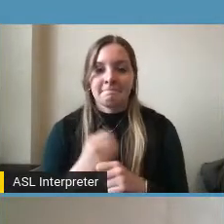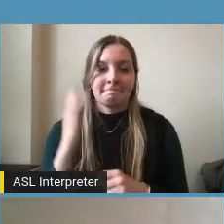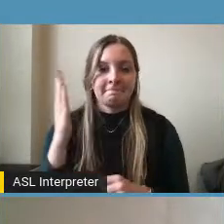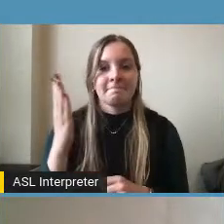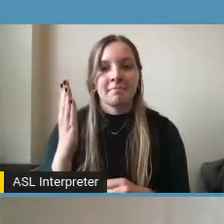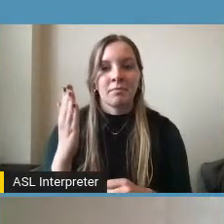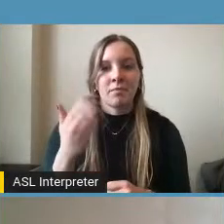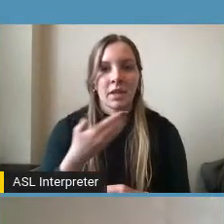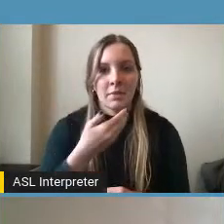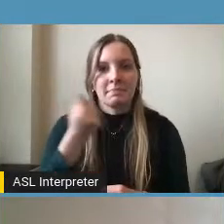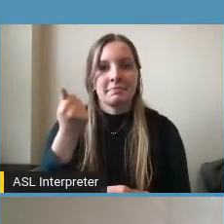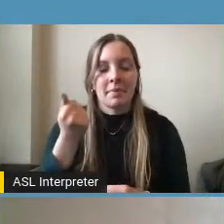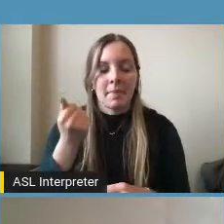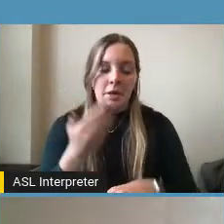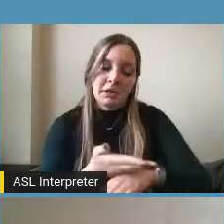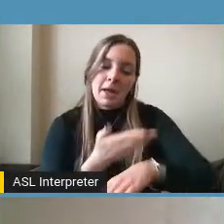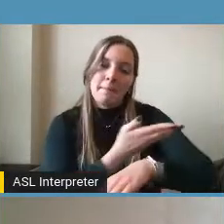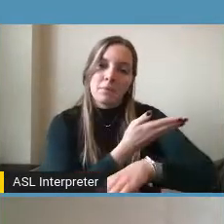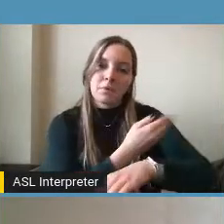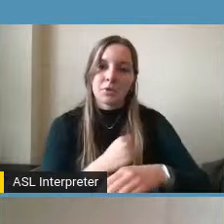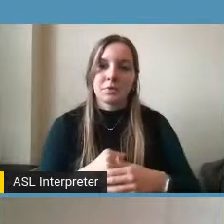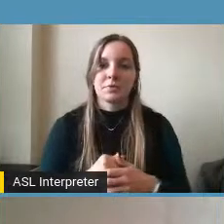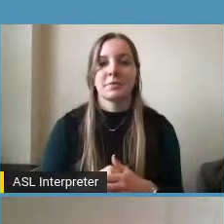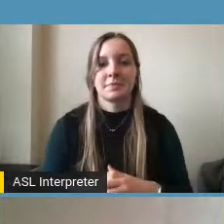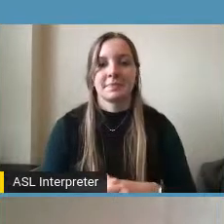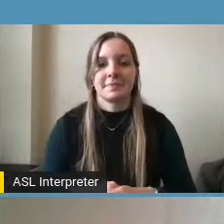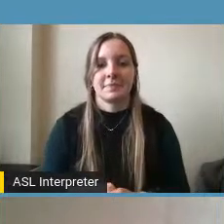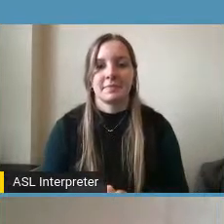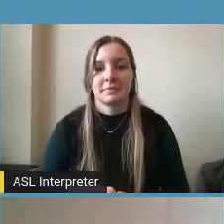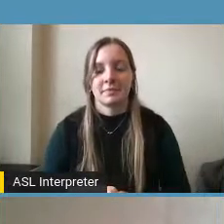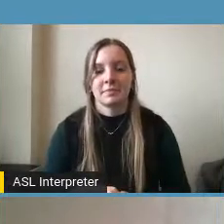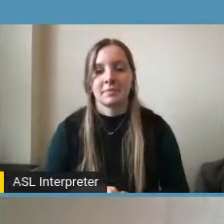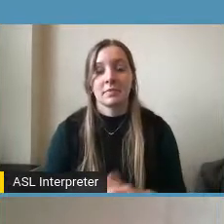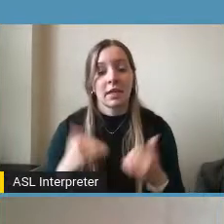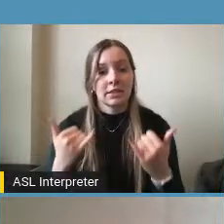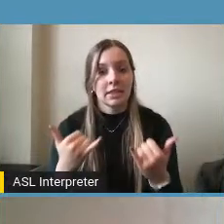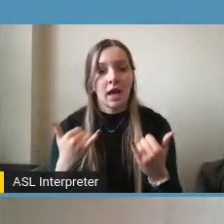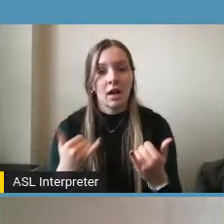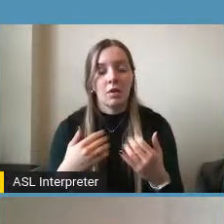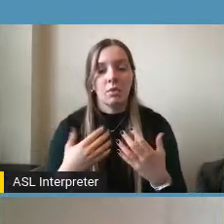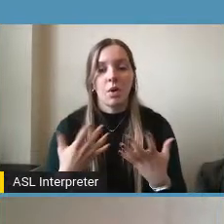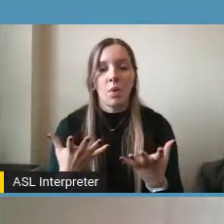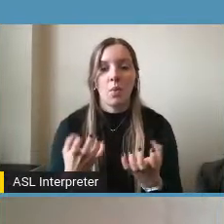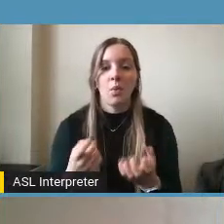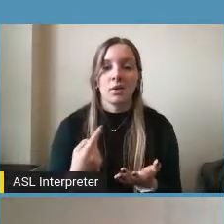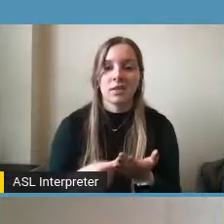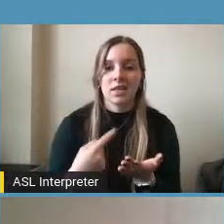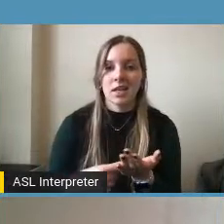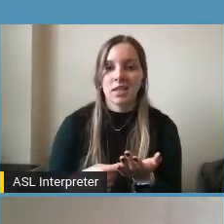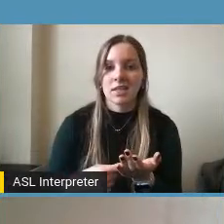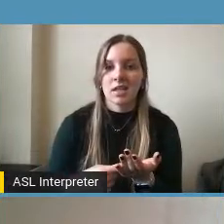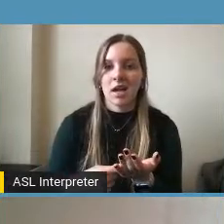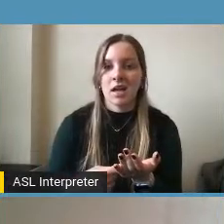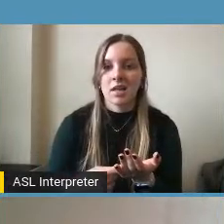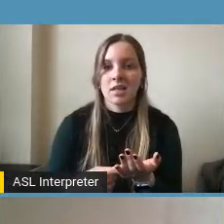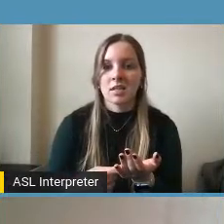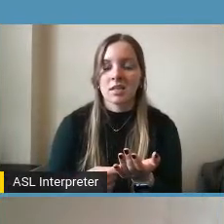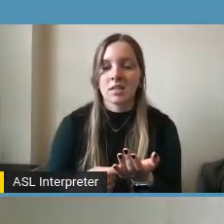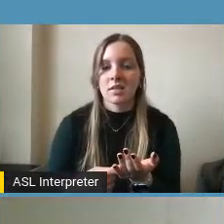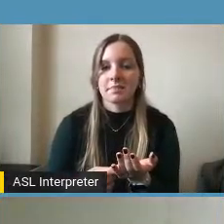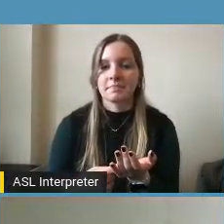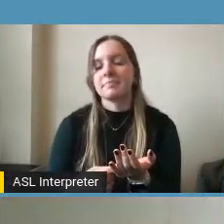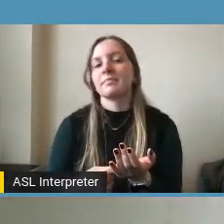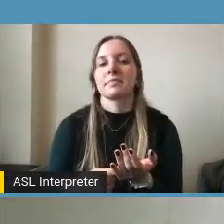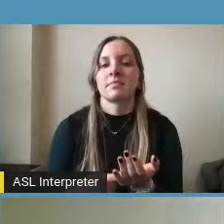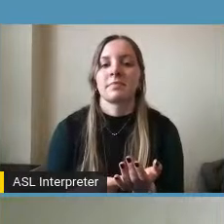space. So now I want to take a minute and talk about what do we mean when we say scientific imaging,